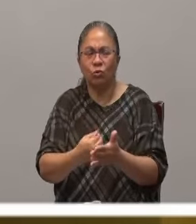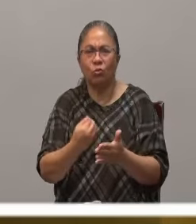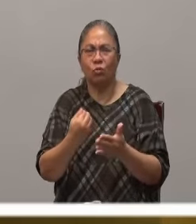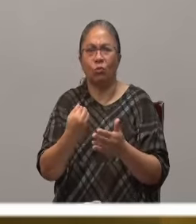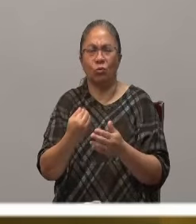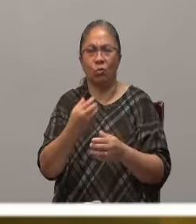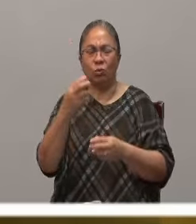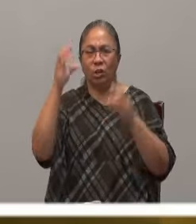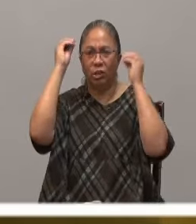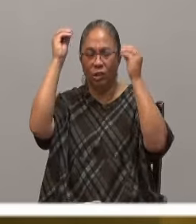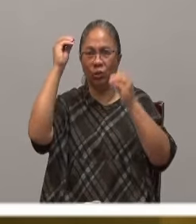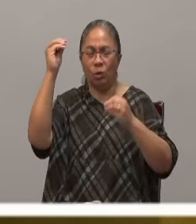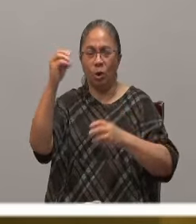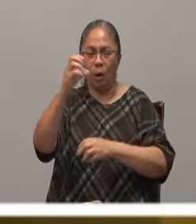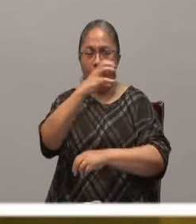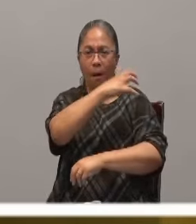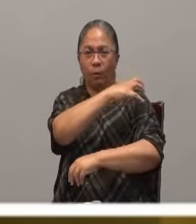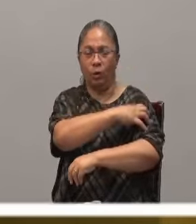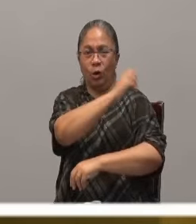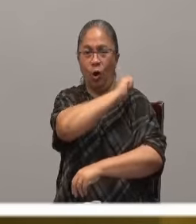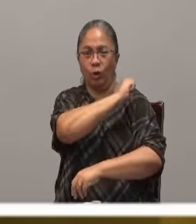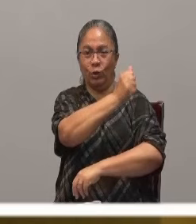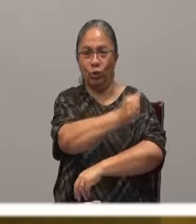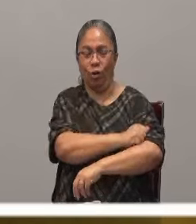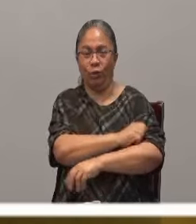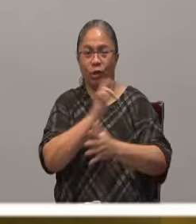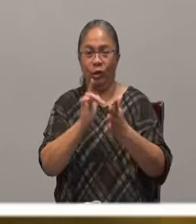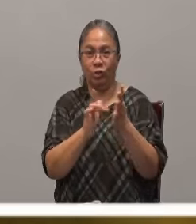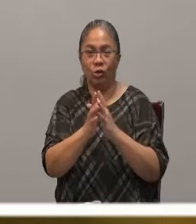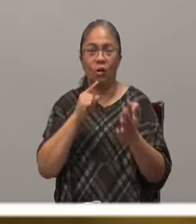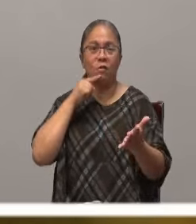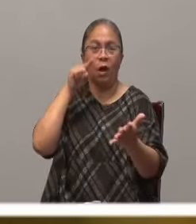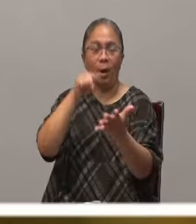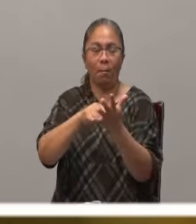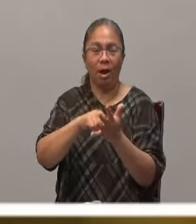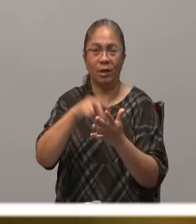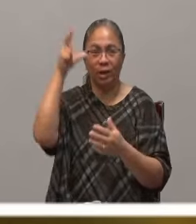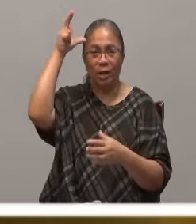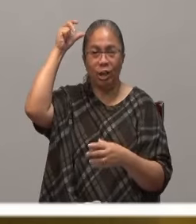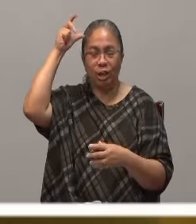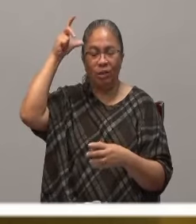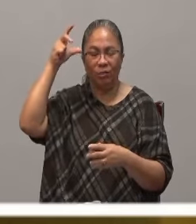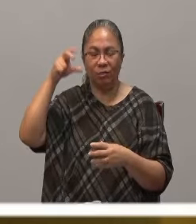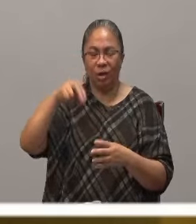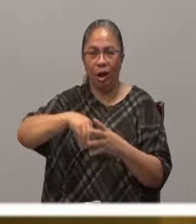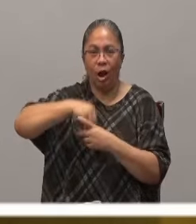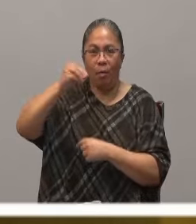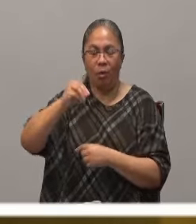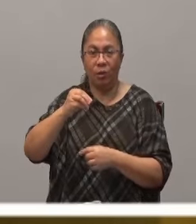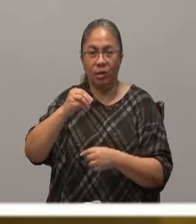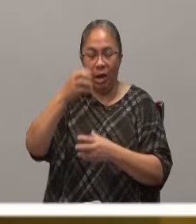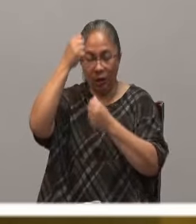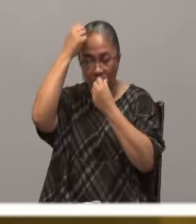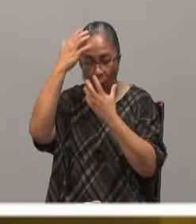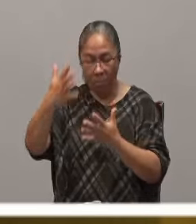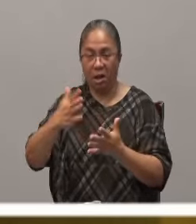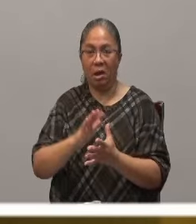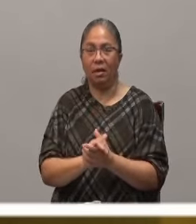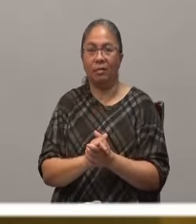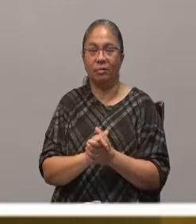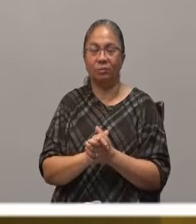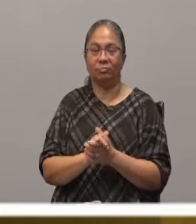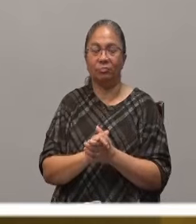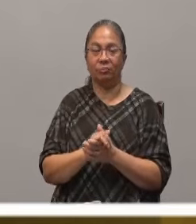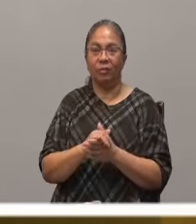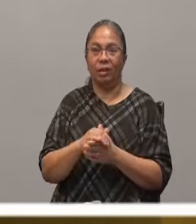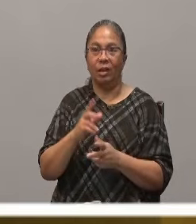with authority behind it. He gives orders to the unclean spirits, and they obey him." And his